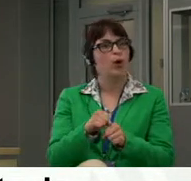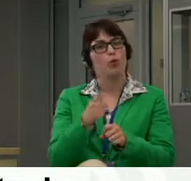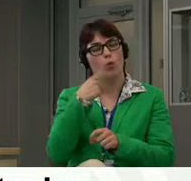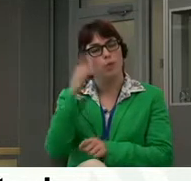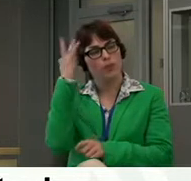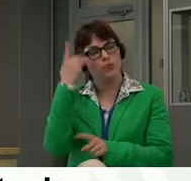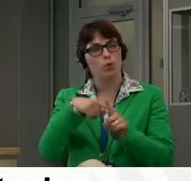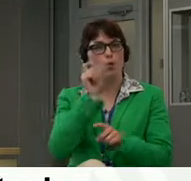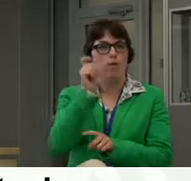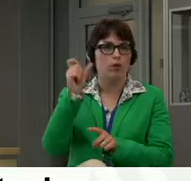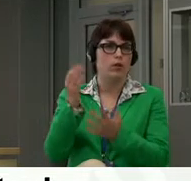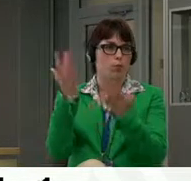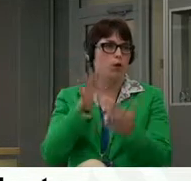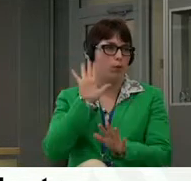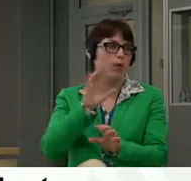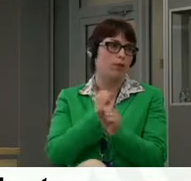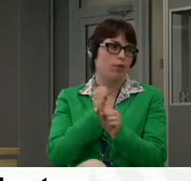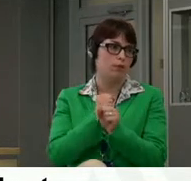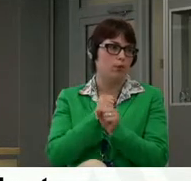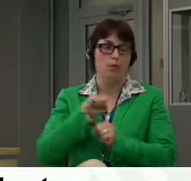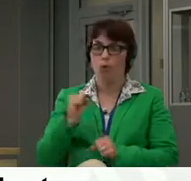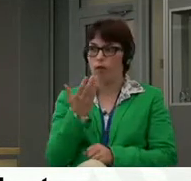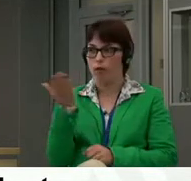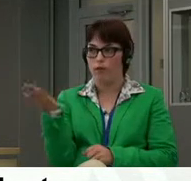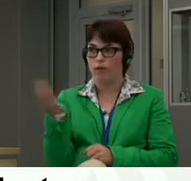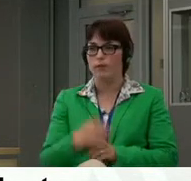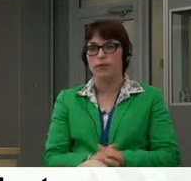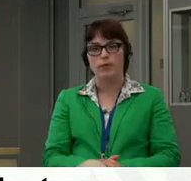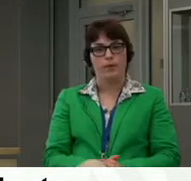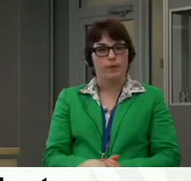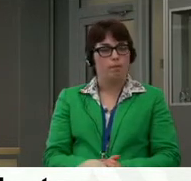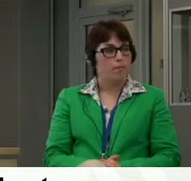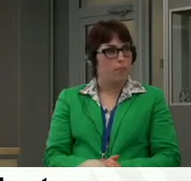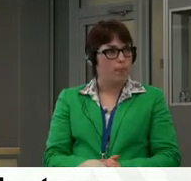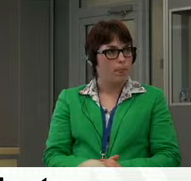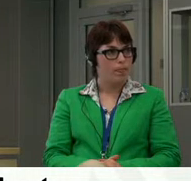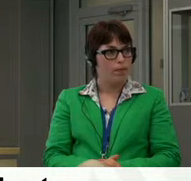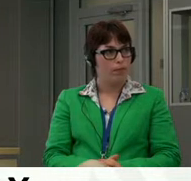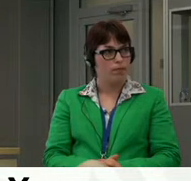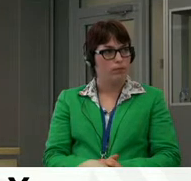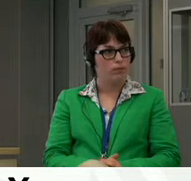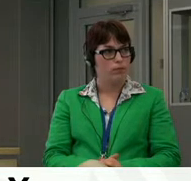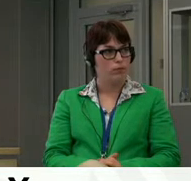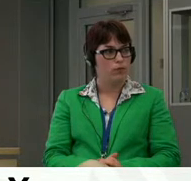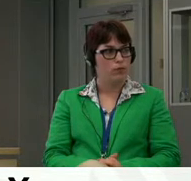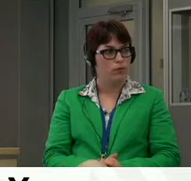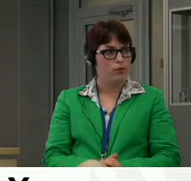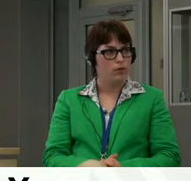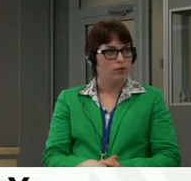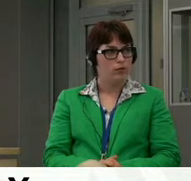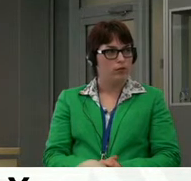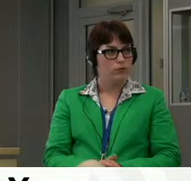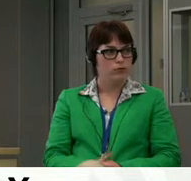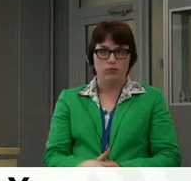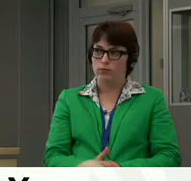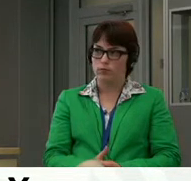would like to tell that you have fruitful discussions and you get from words to works.